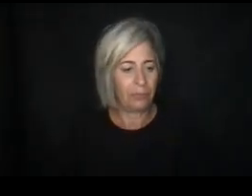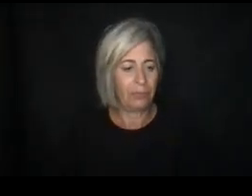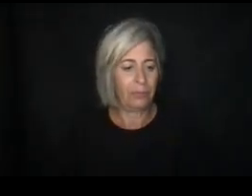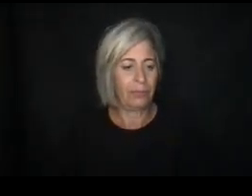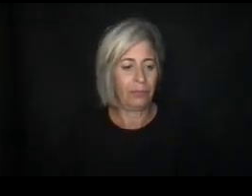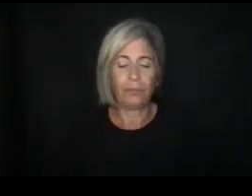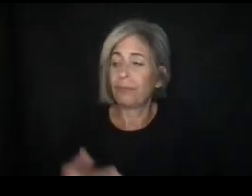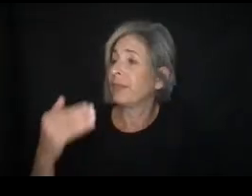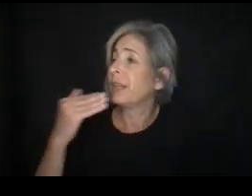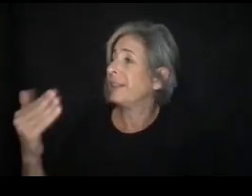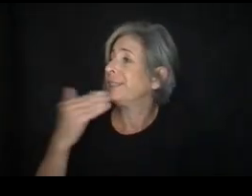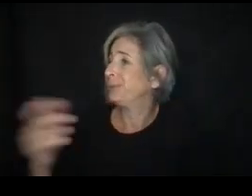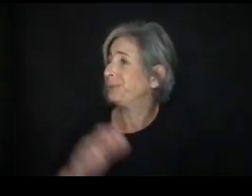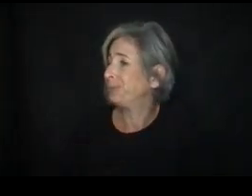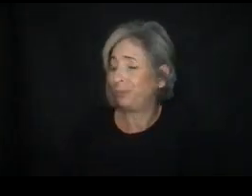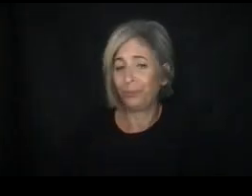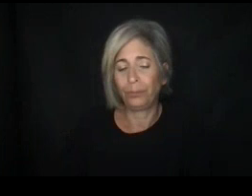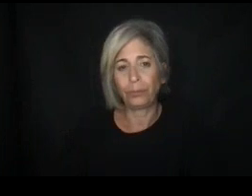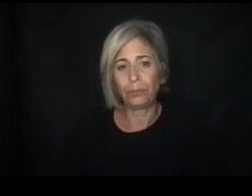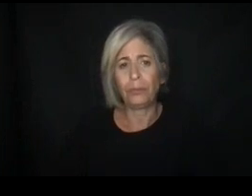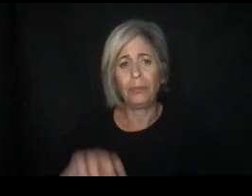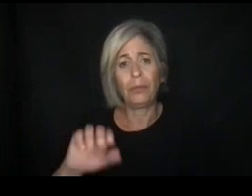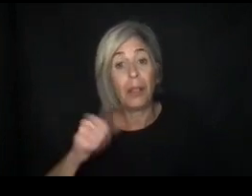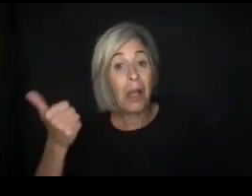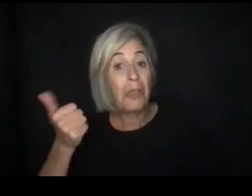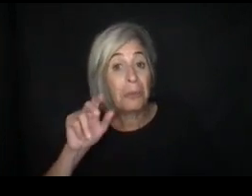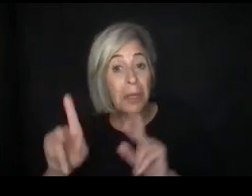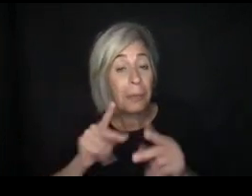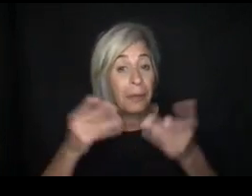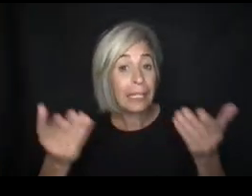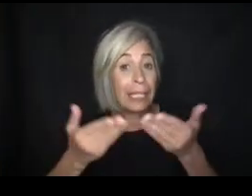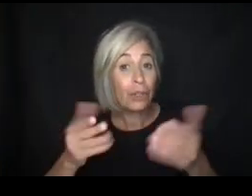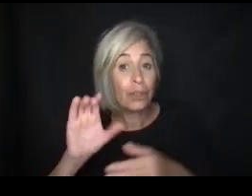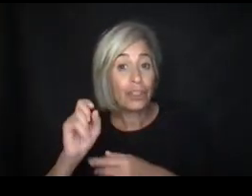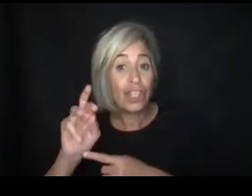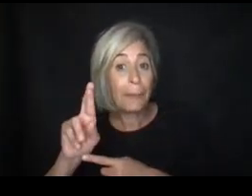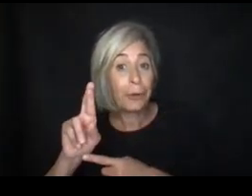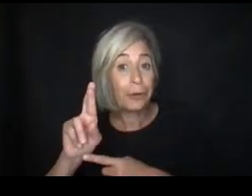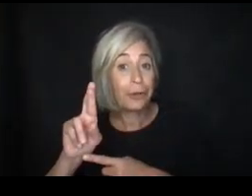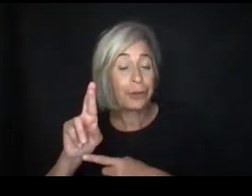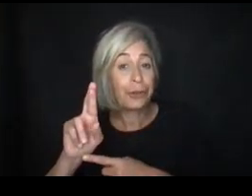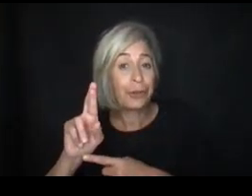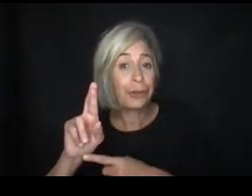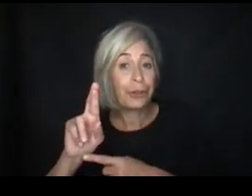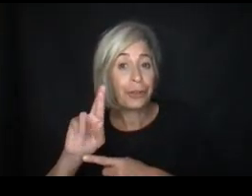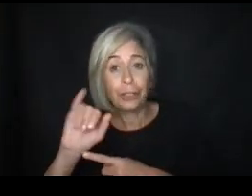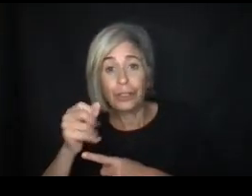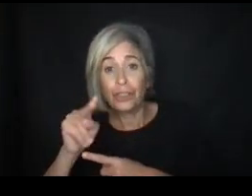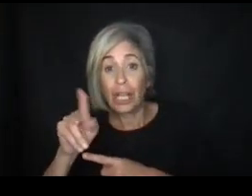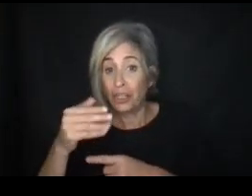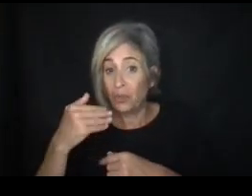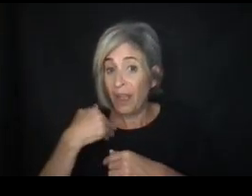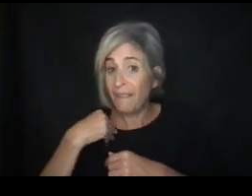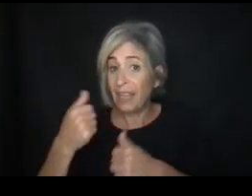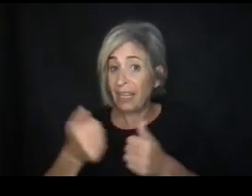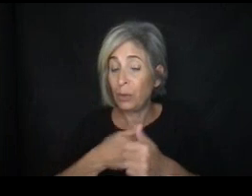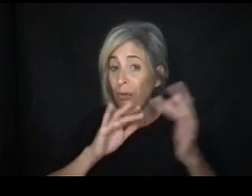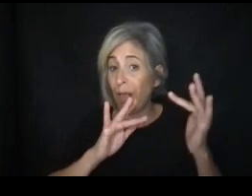Thank you, ma'am. Anyone else here in the chamber? John, do you have any?